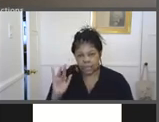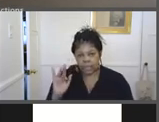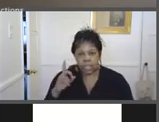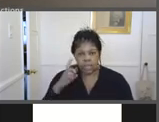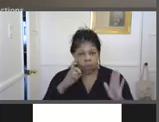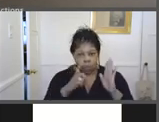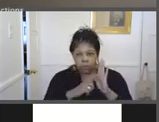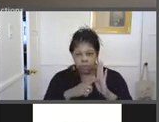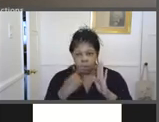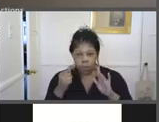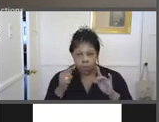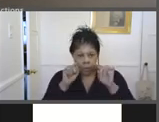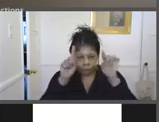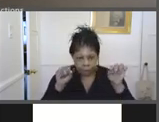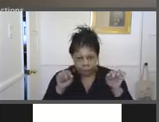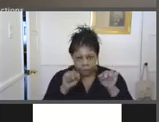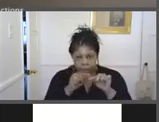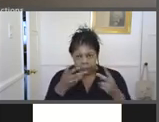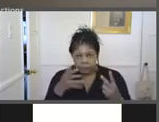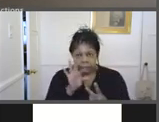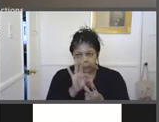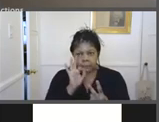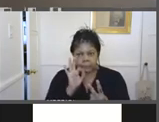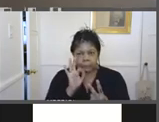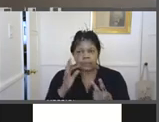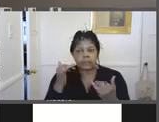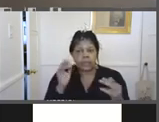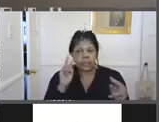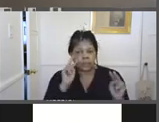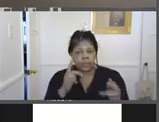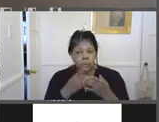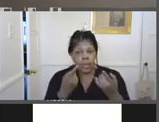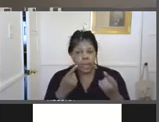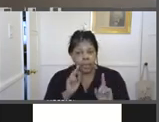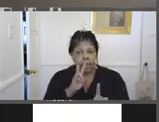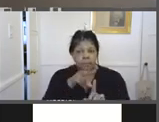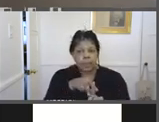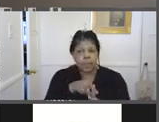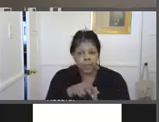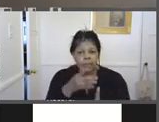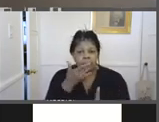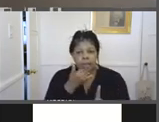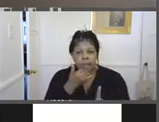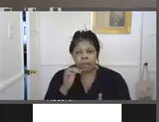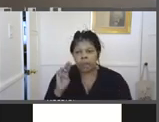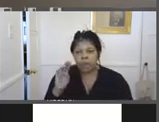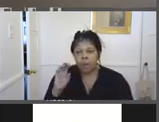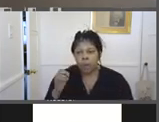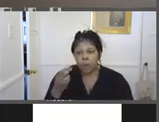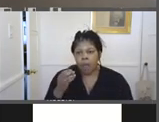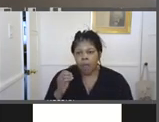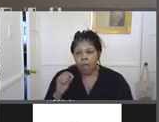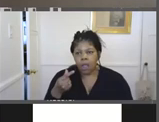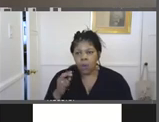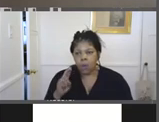selected. Now watch what happens when I apply mahogany to it. Okay, I should probably zoom in a little bit